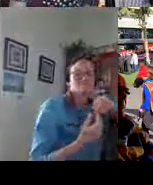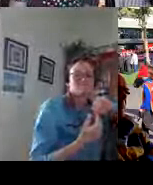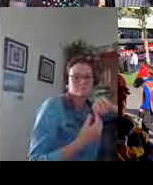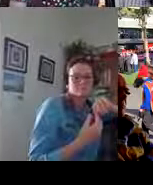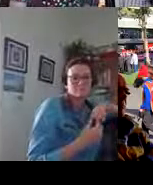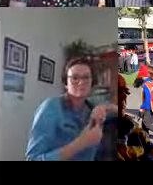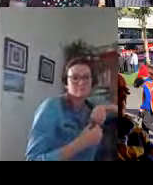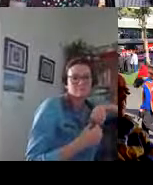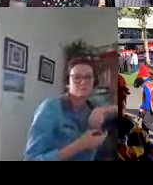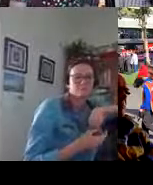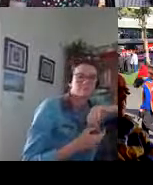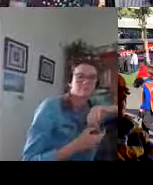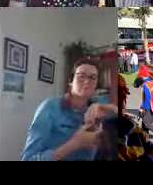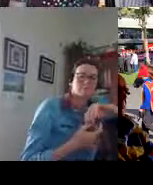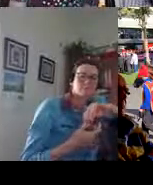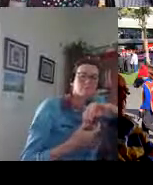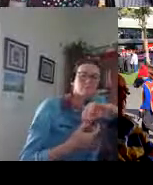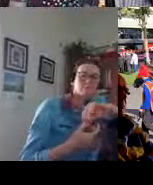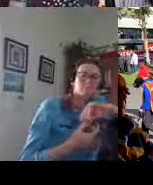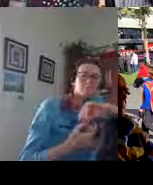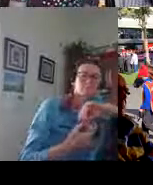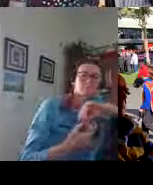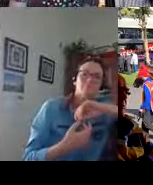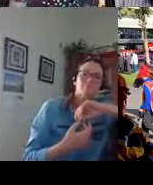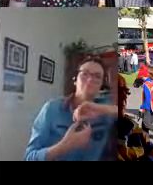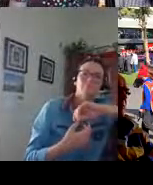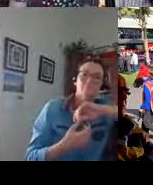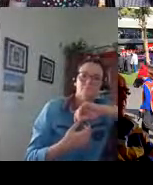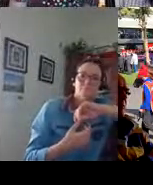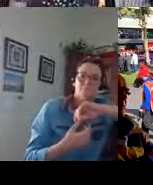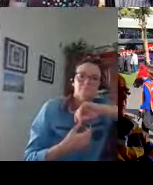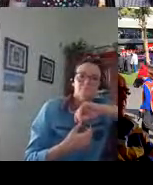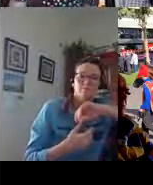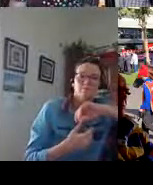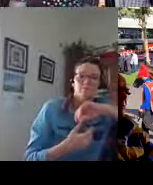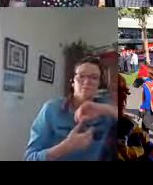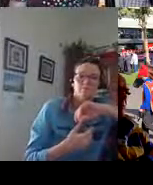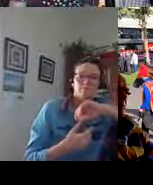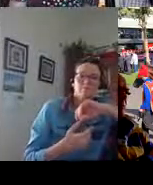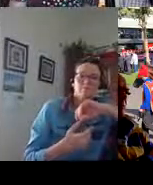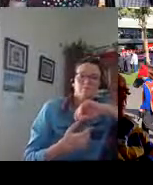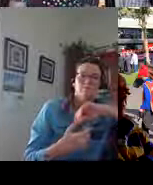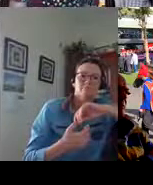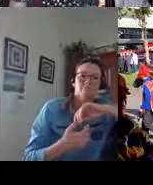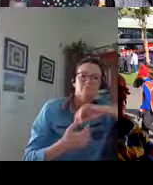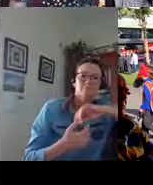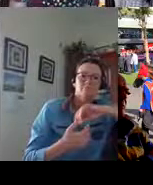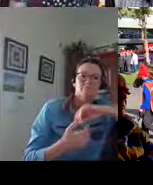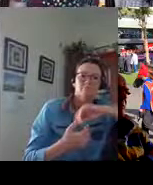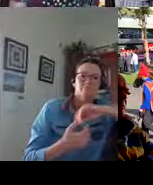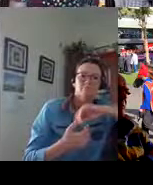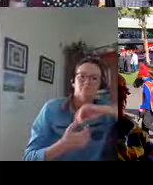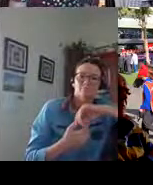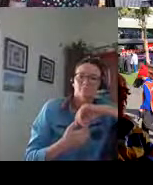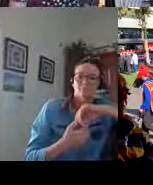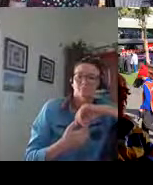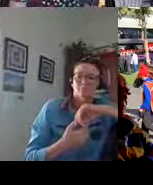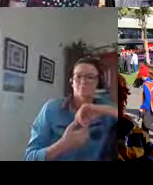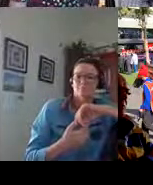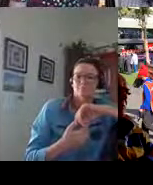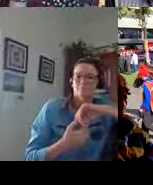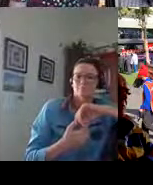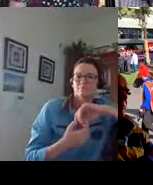to 190. So we lost support for the microgrid. We took away that. We reduced the central solar to 50,